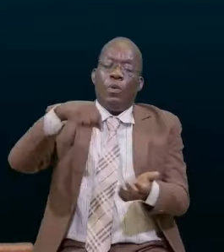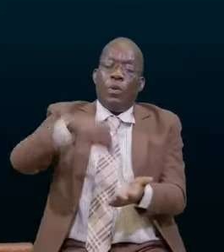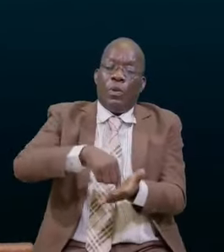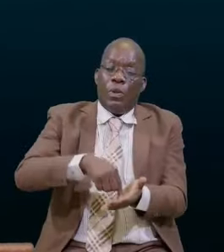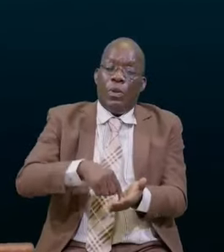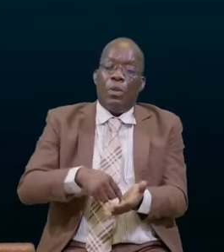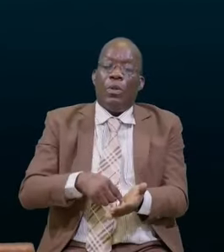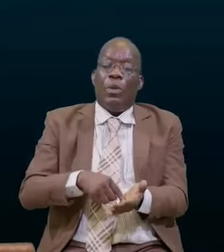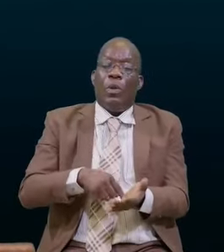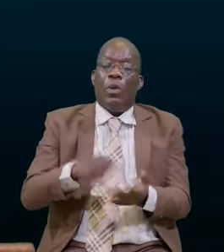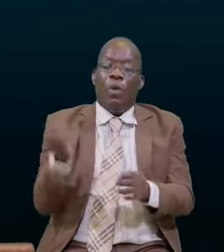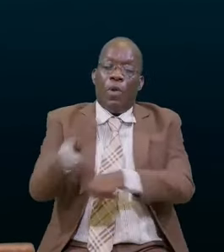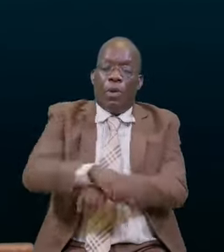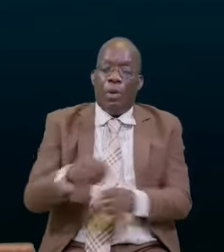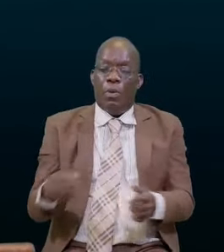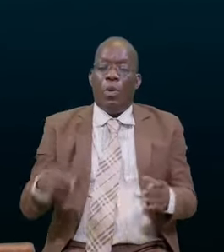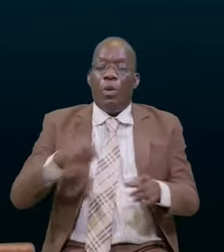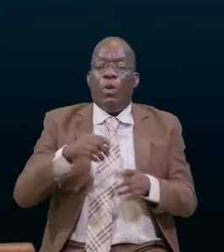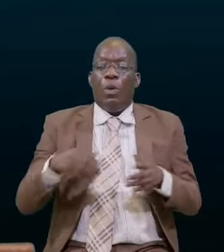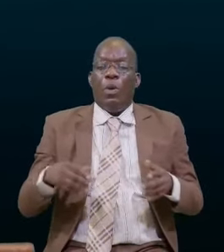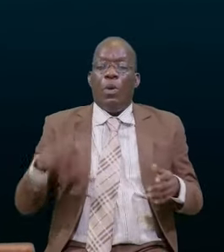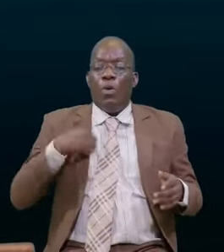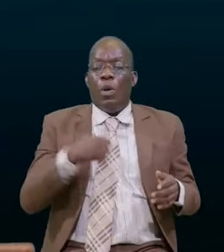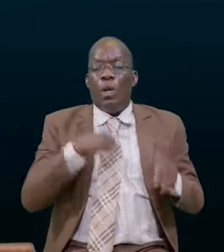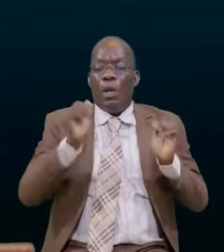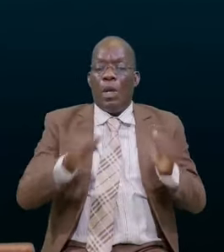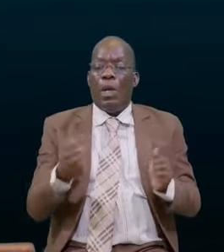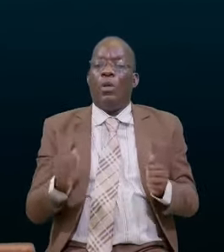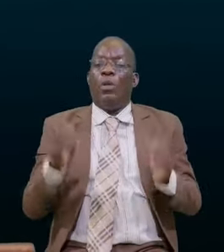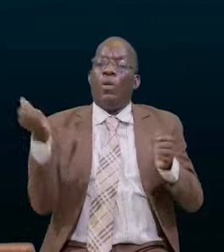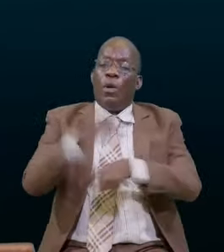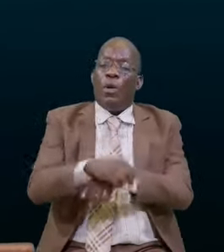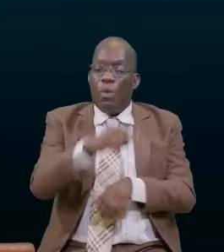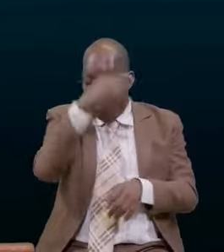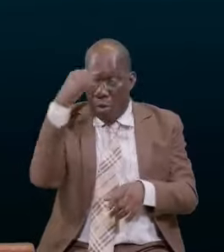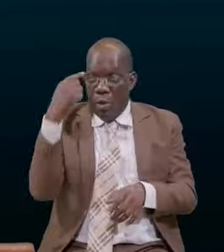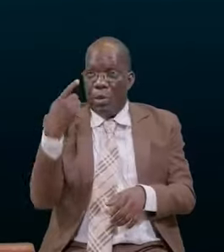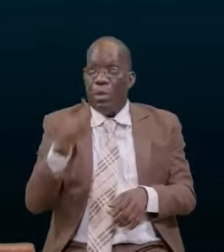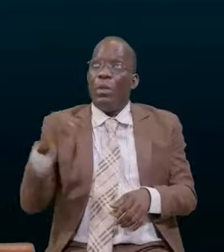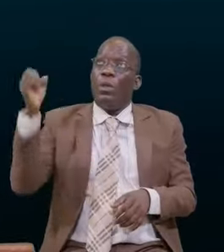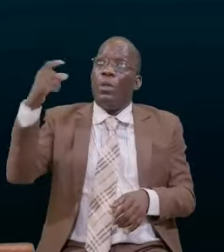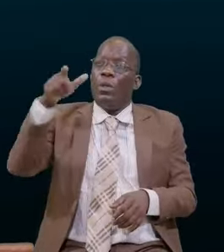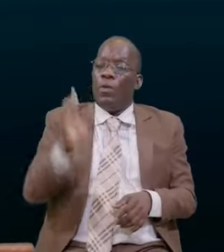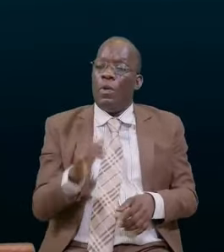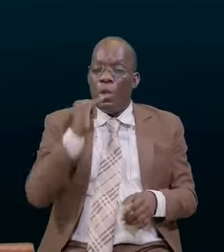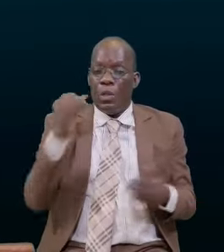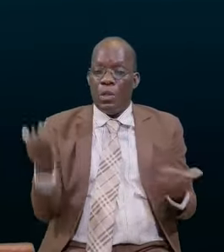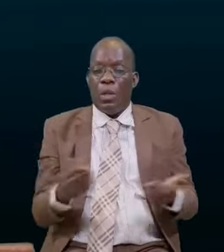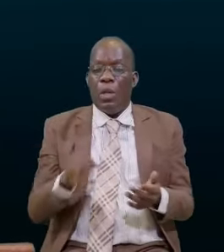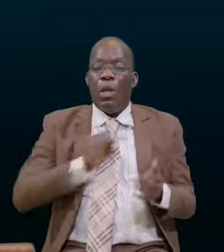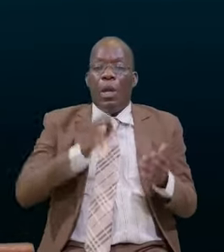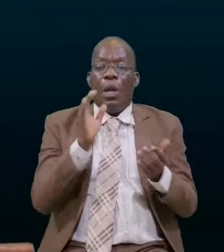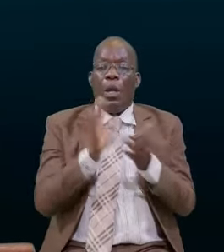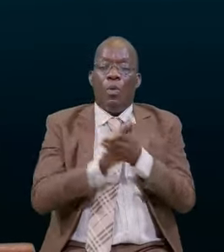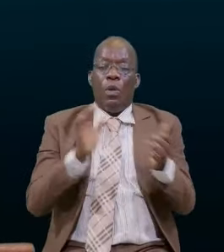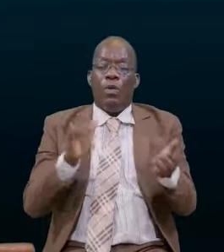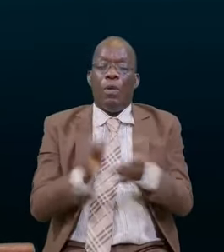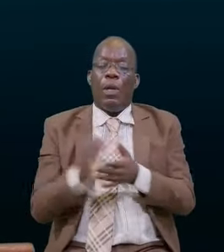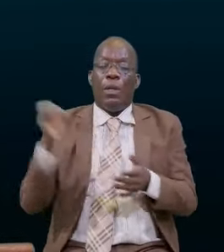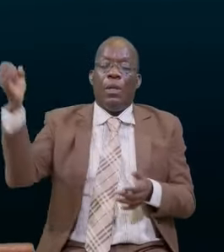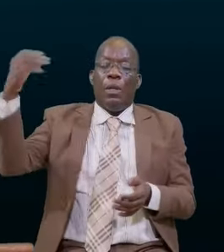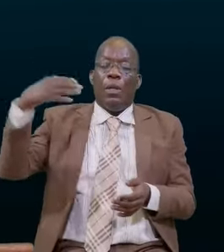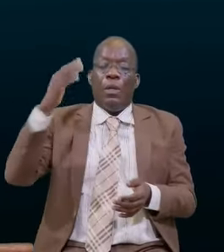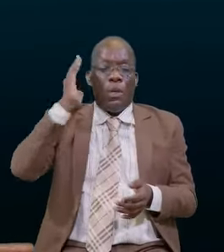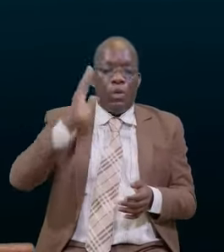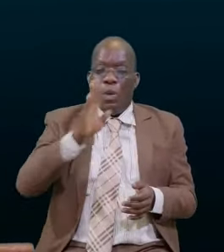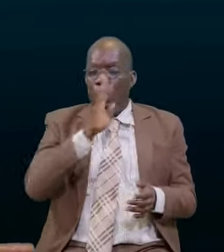present world we can overcome because the grace of God is there and I believe today that Grace will be manifest in your life the grace